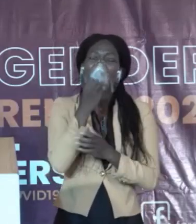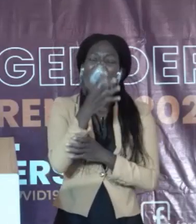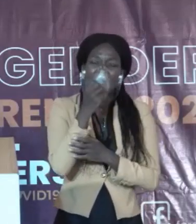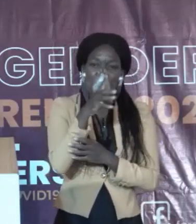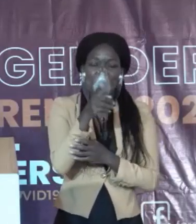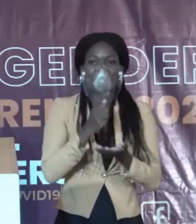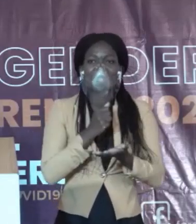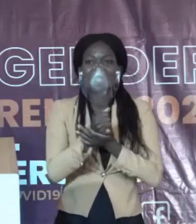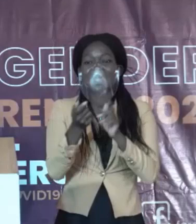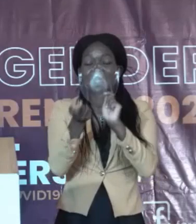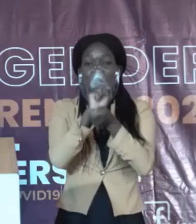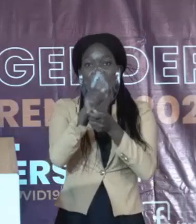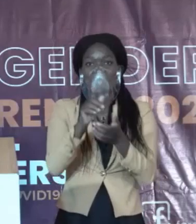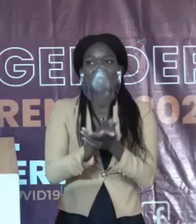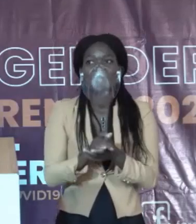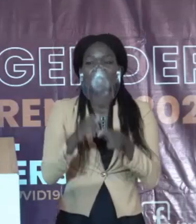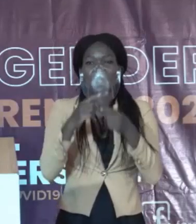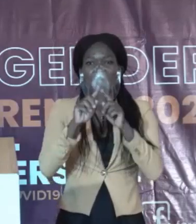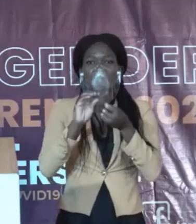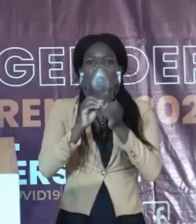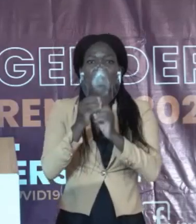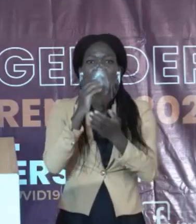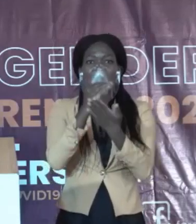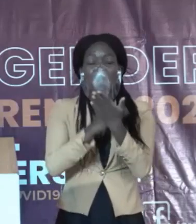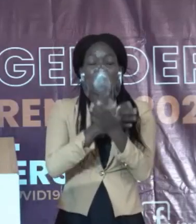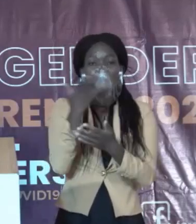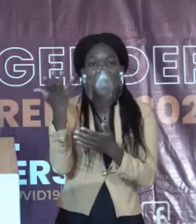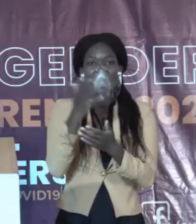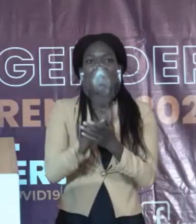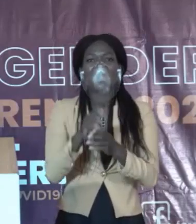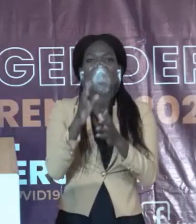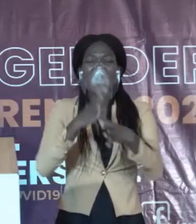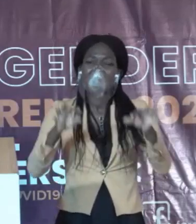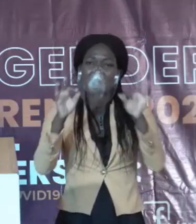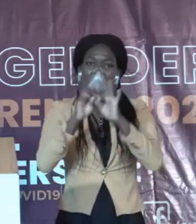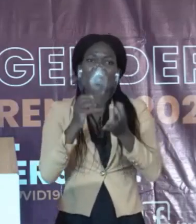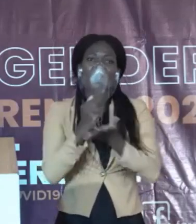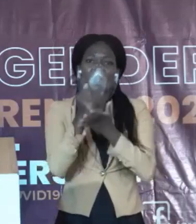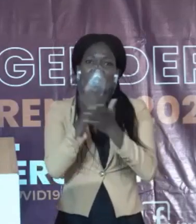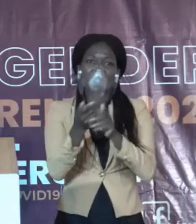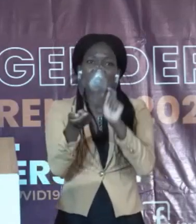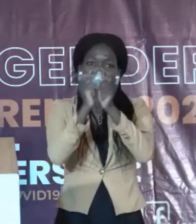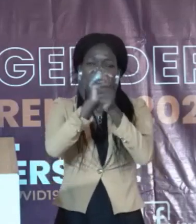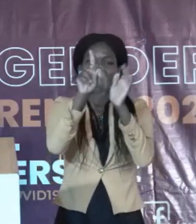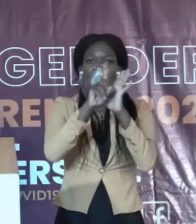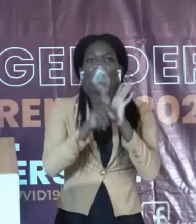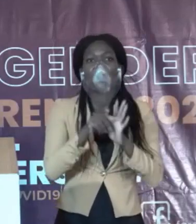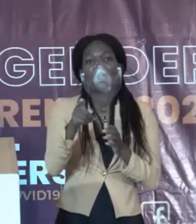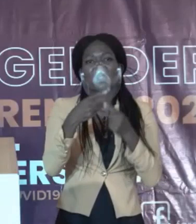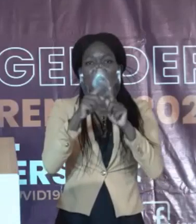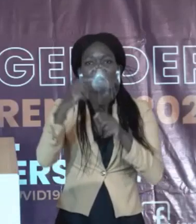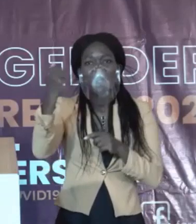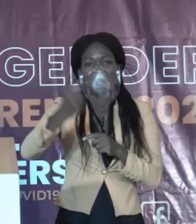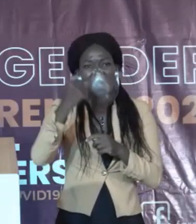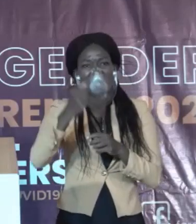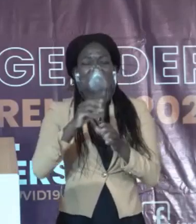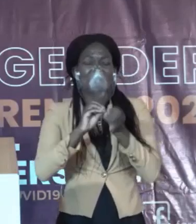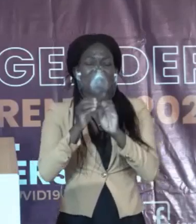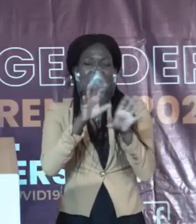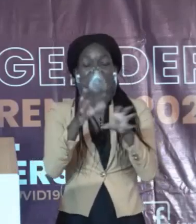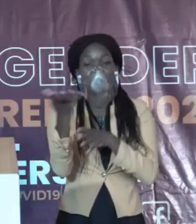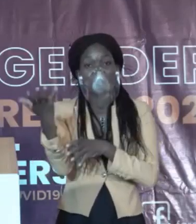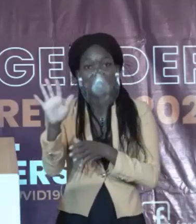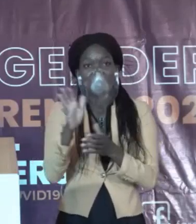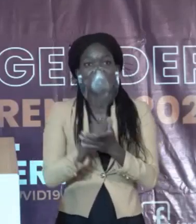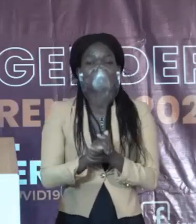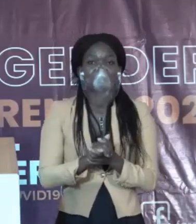other programs that are more instrumental, that are more around changing a framework, changing a policy, or changing a practice or the way things have done. Because unless we